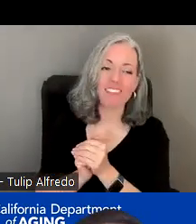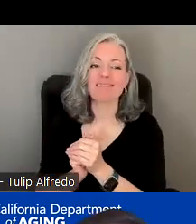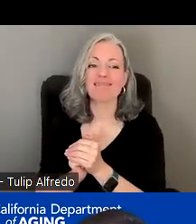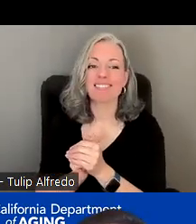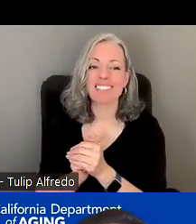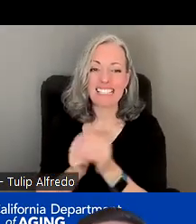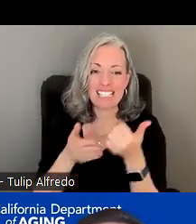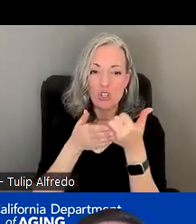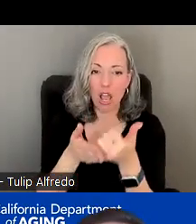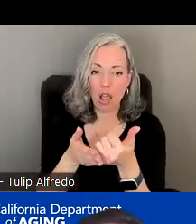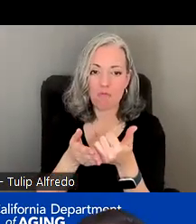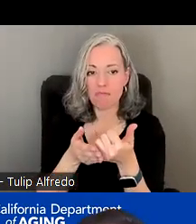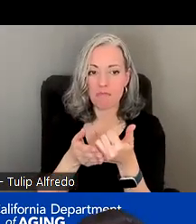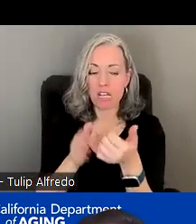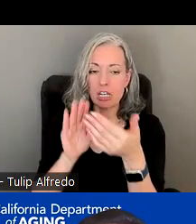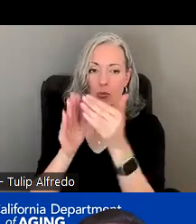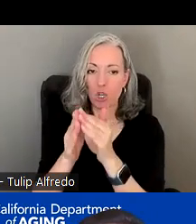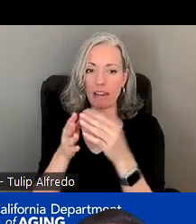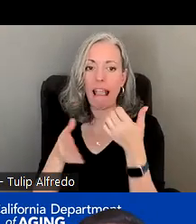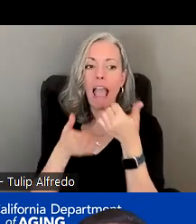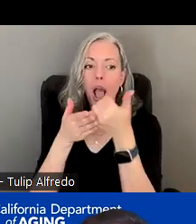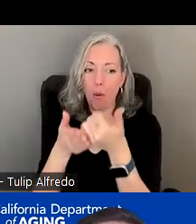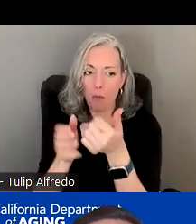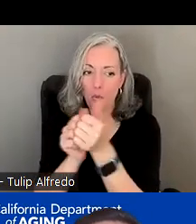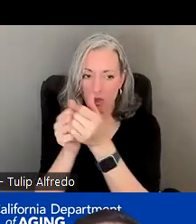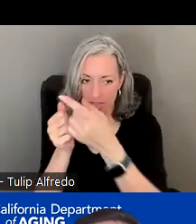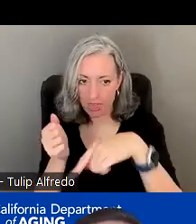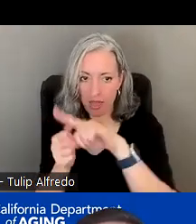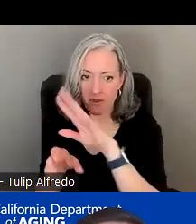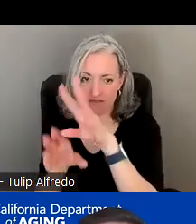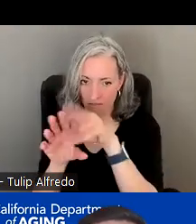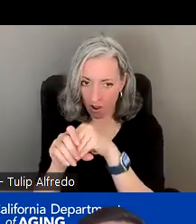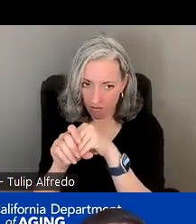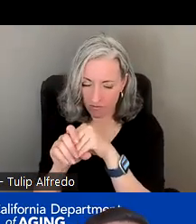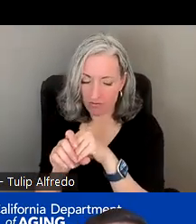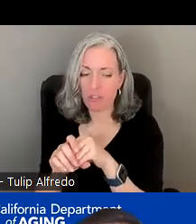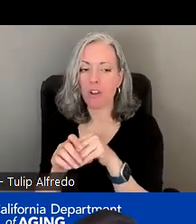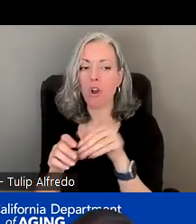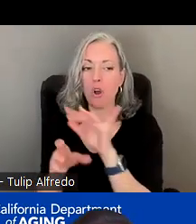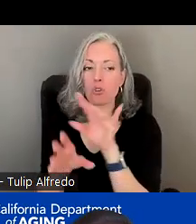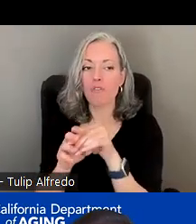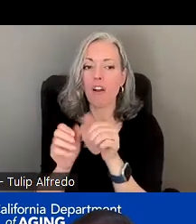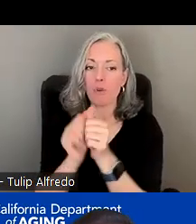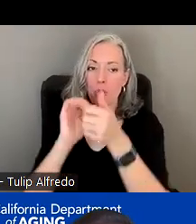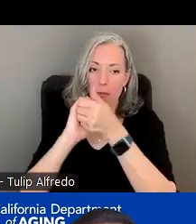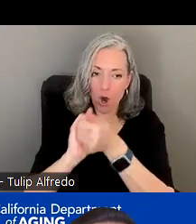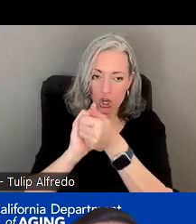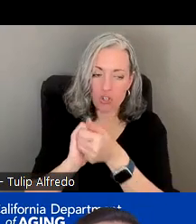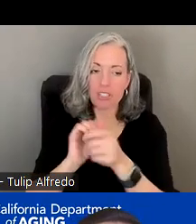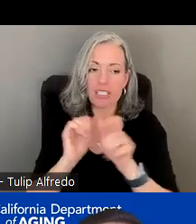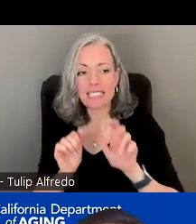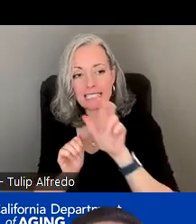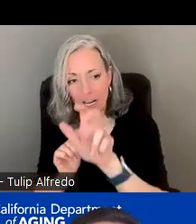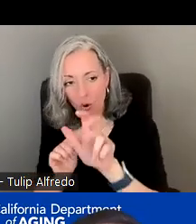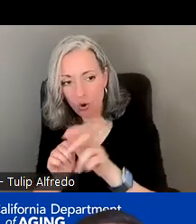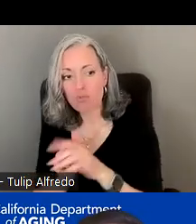to inform the survey, did an awesome job with engagement of the community as well as key stakeholders. Our partners with the Citrus team at UC Berkeley really